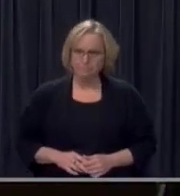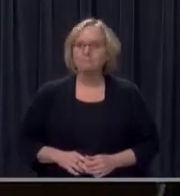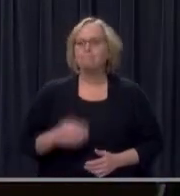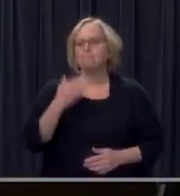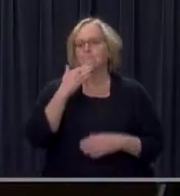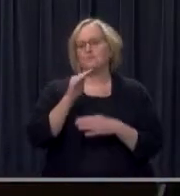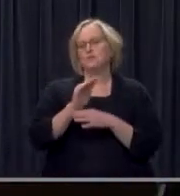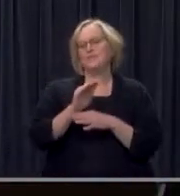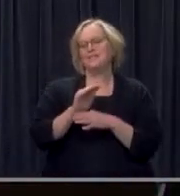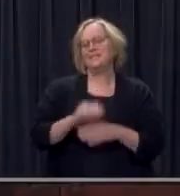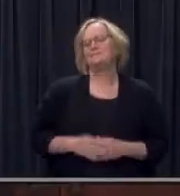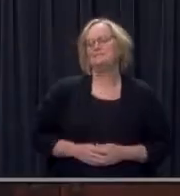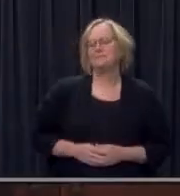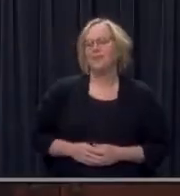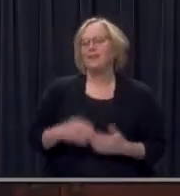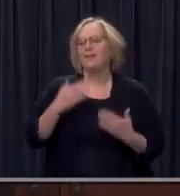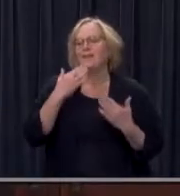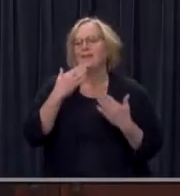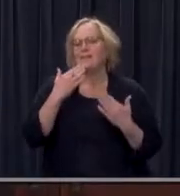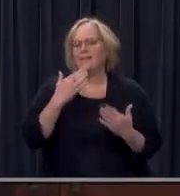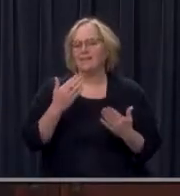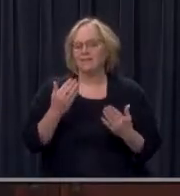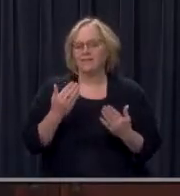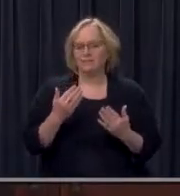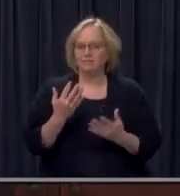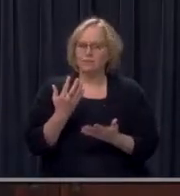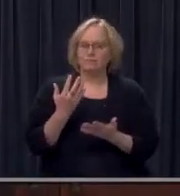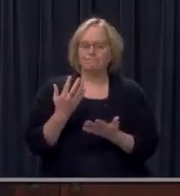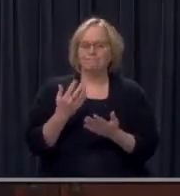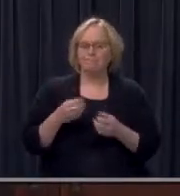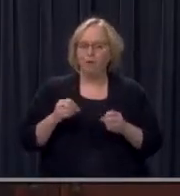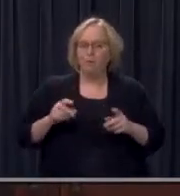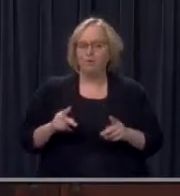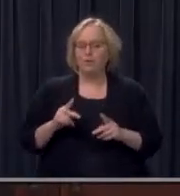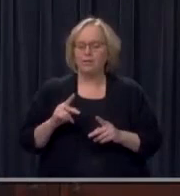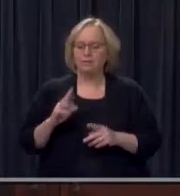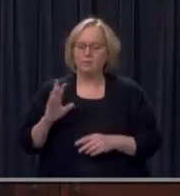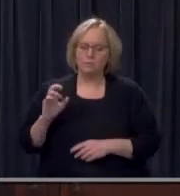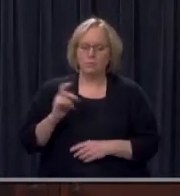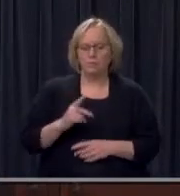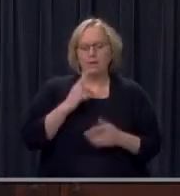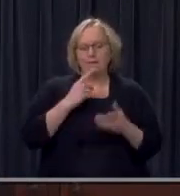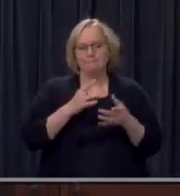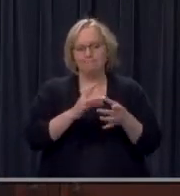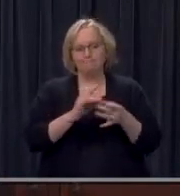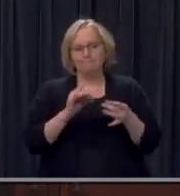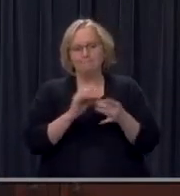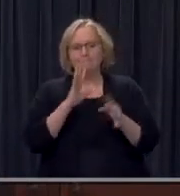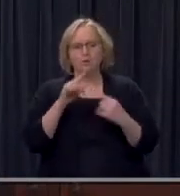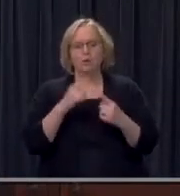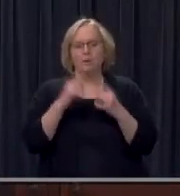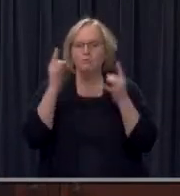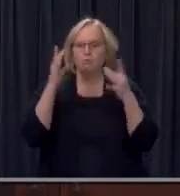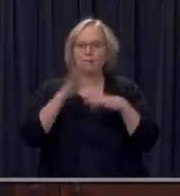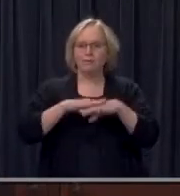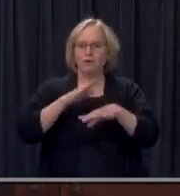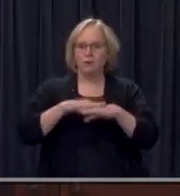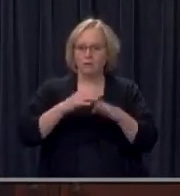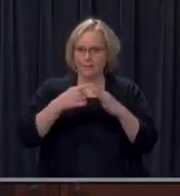Well, good evening, and thank you for the opportunity to circle back with the board and update you on our Crisis Alert